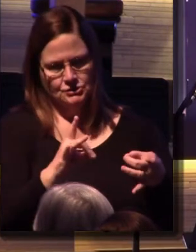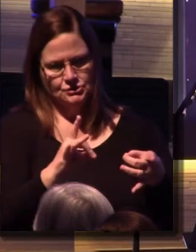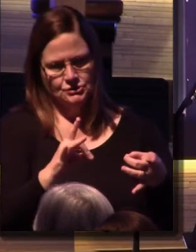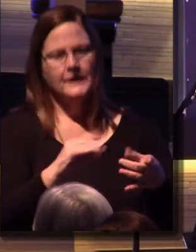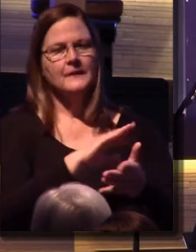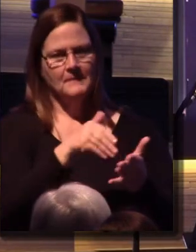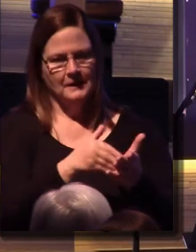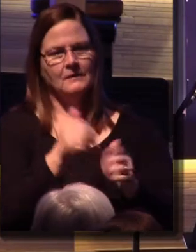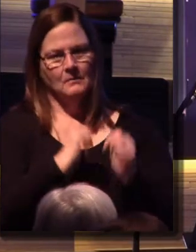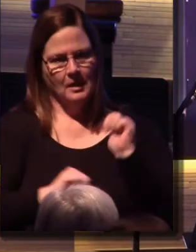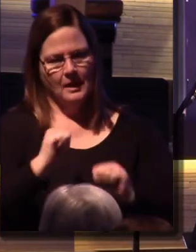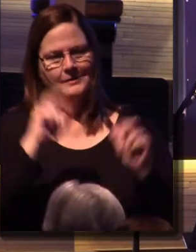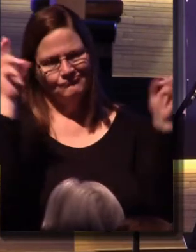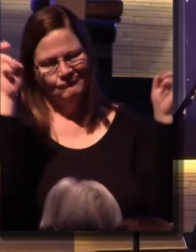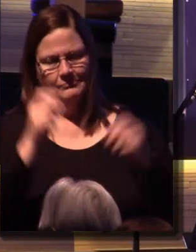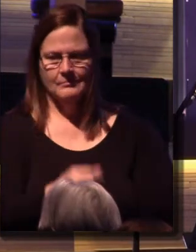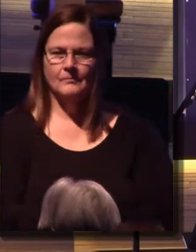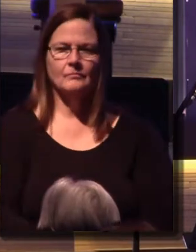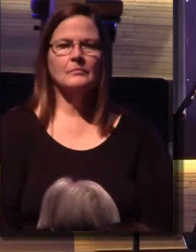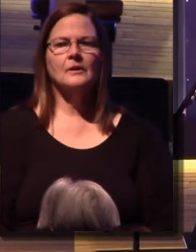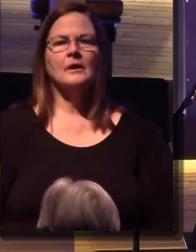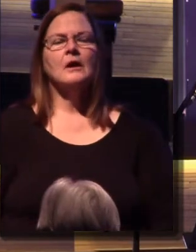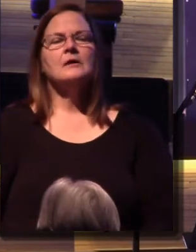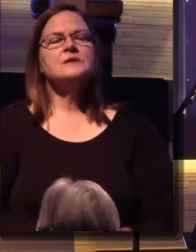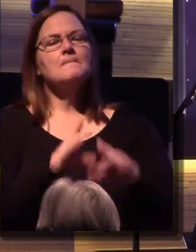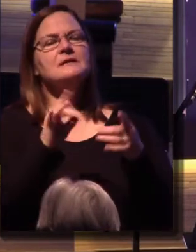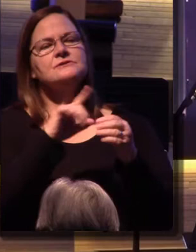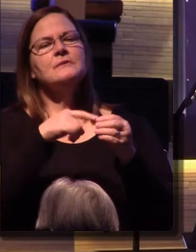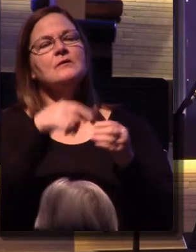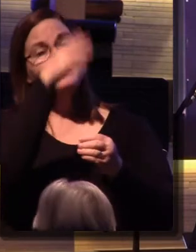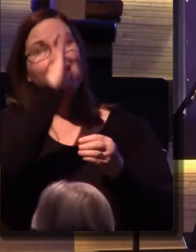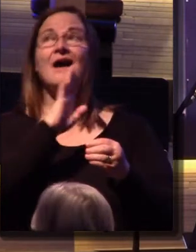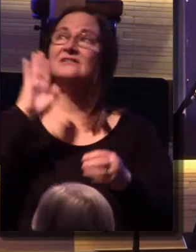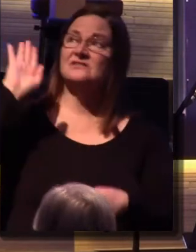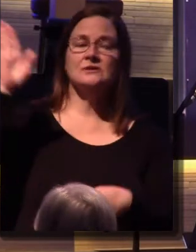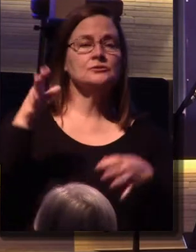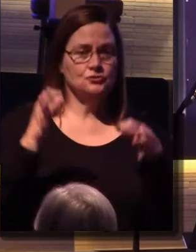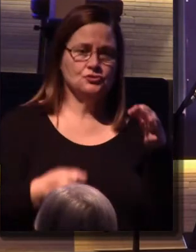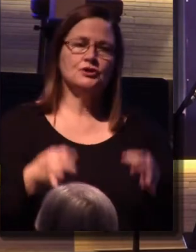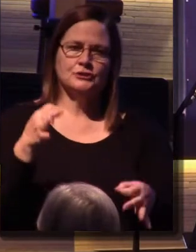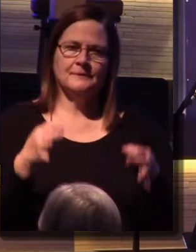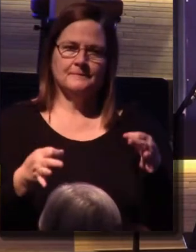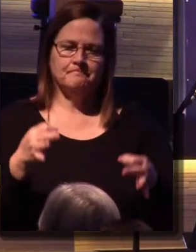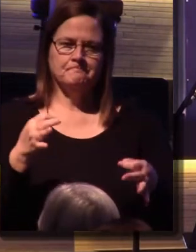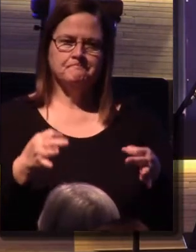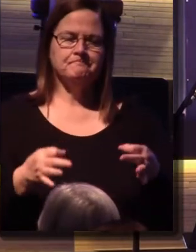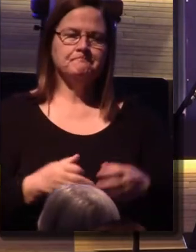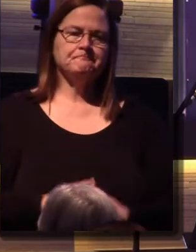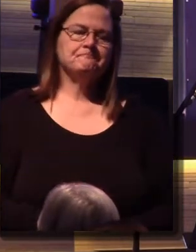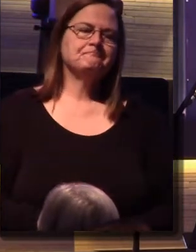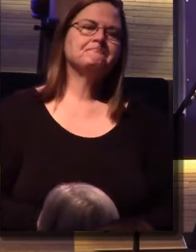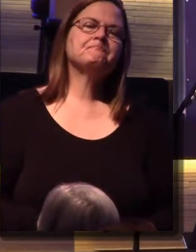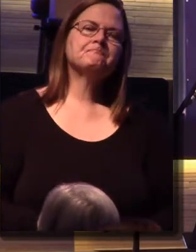the play. And it is a message about God's judgment, a message of